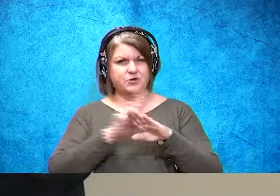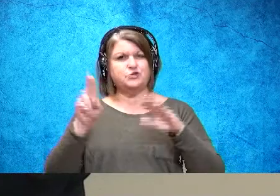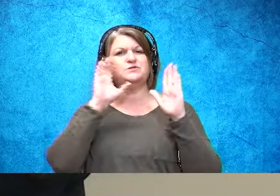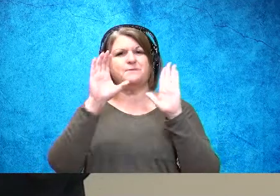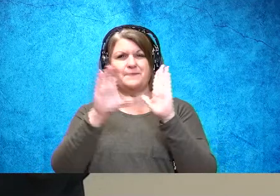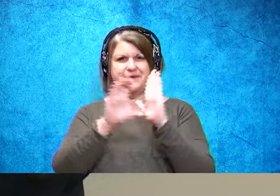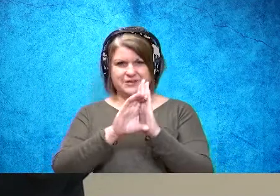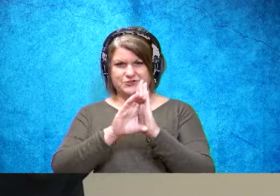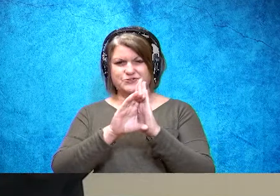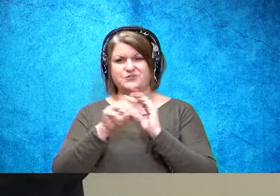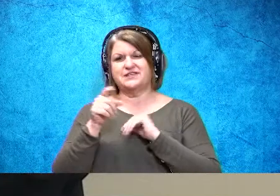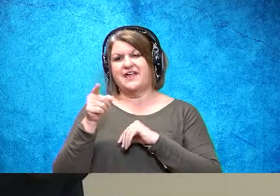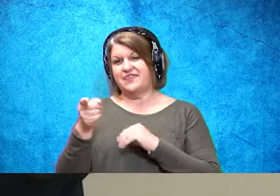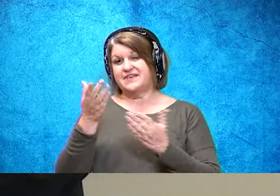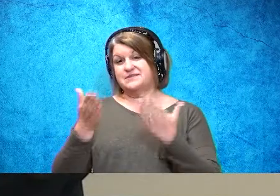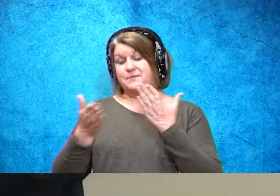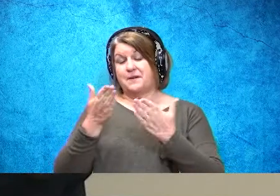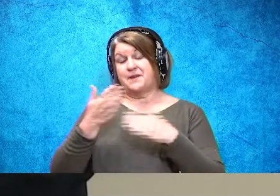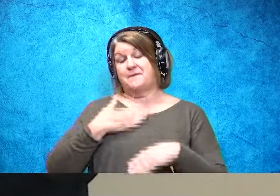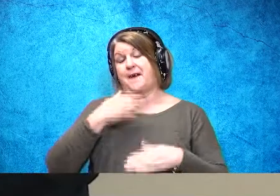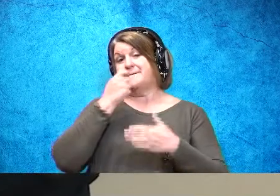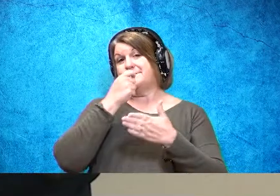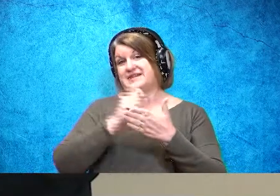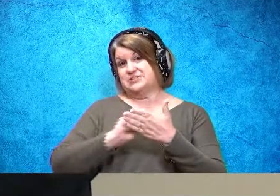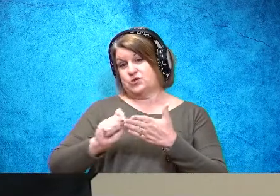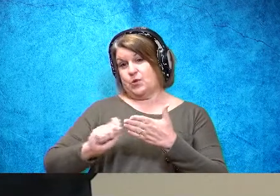my little pencil. All right.